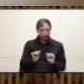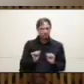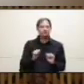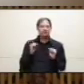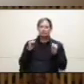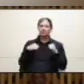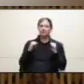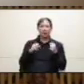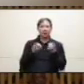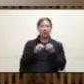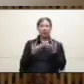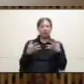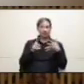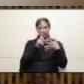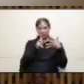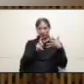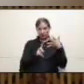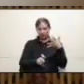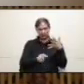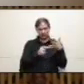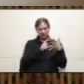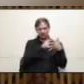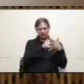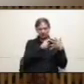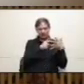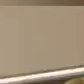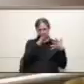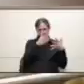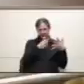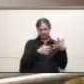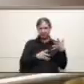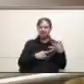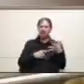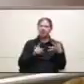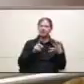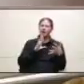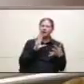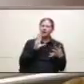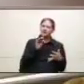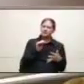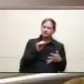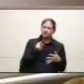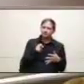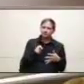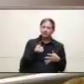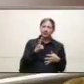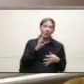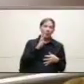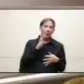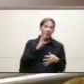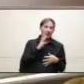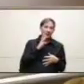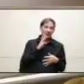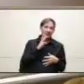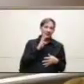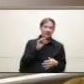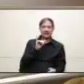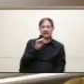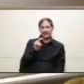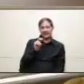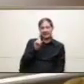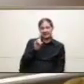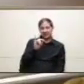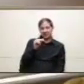Yeah, a lot of questions already has been asked. I just want to know the water indigenous